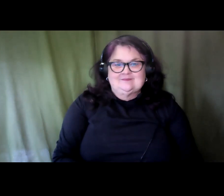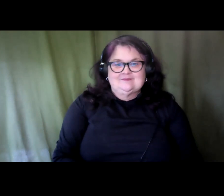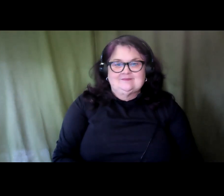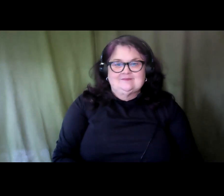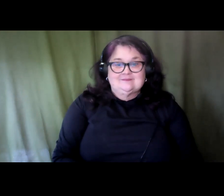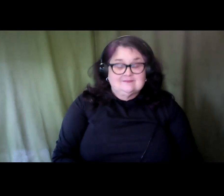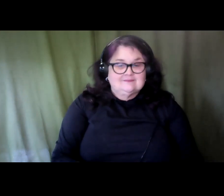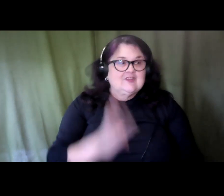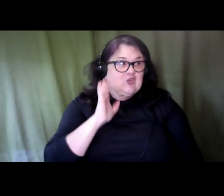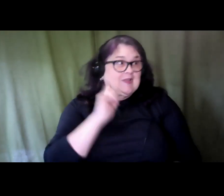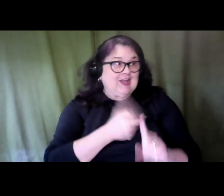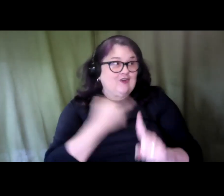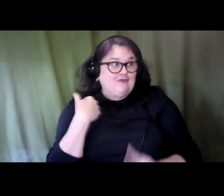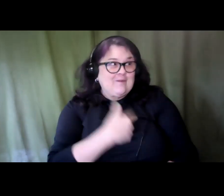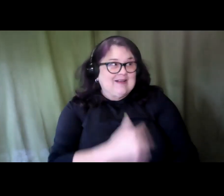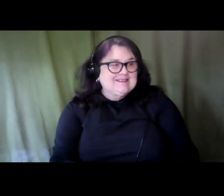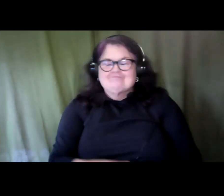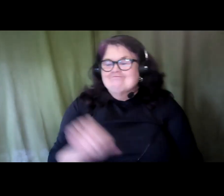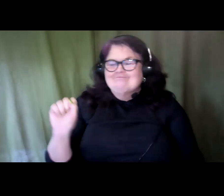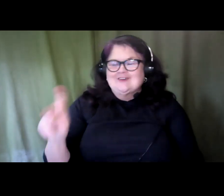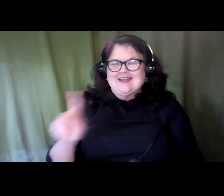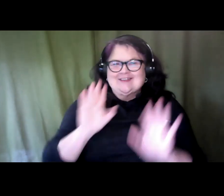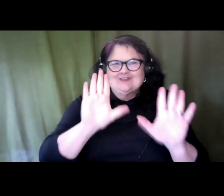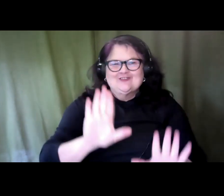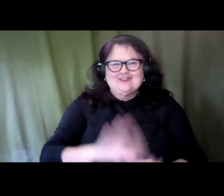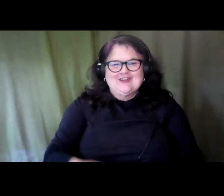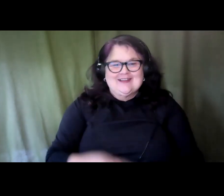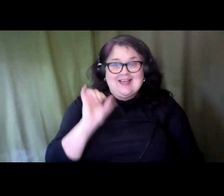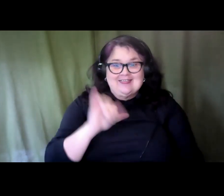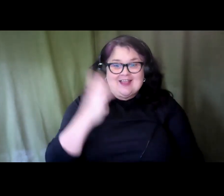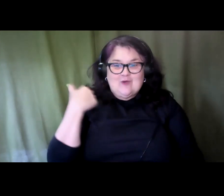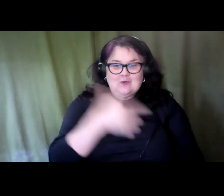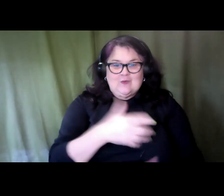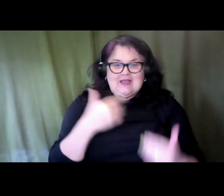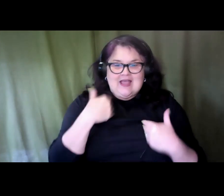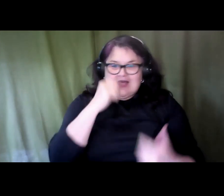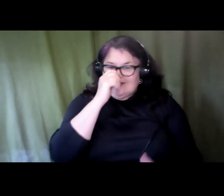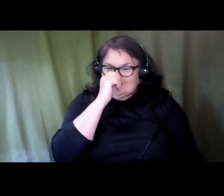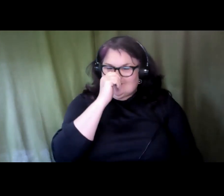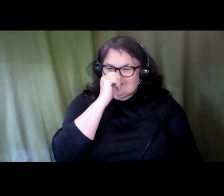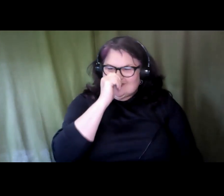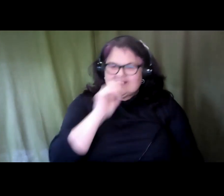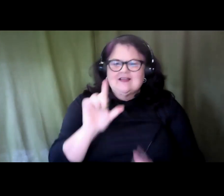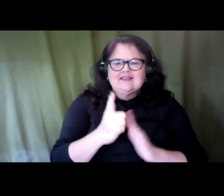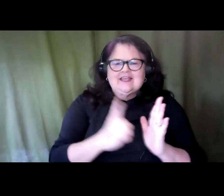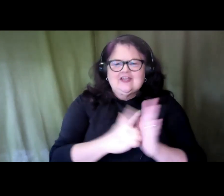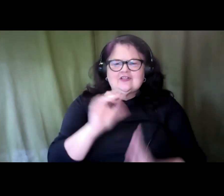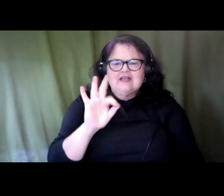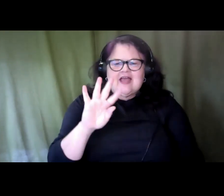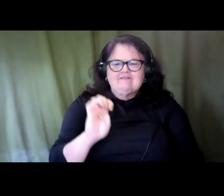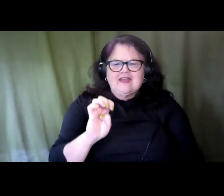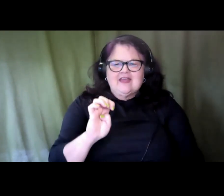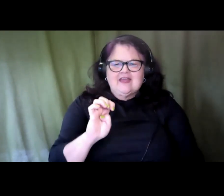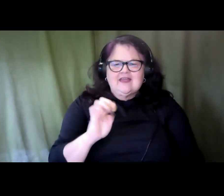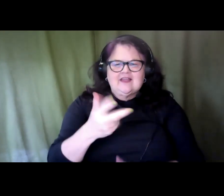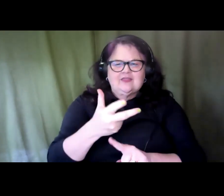You'll hear from us. Okay, great. That's why we have the Resilient Communities Legal Cafe 3 times a month. And